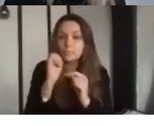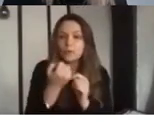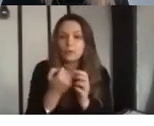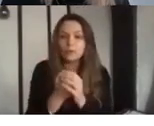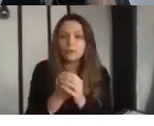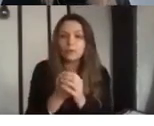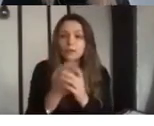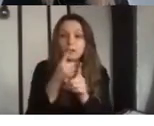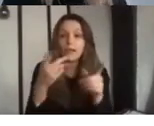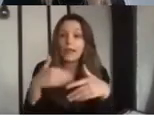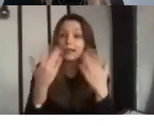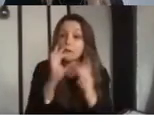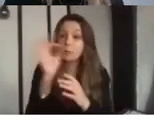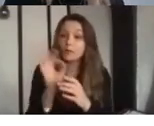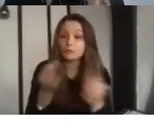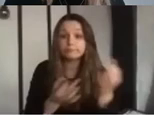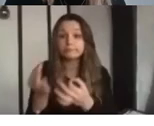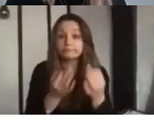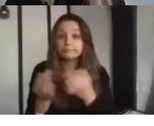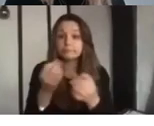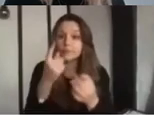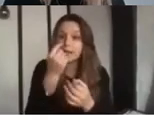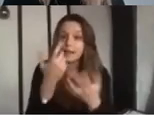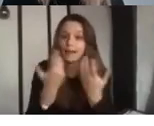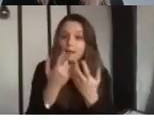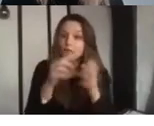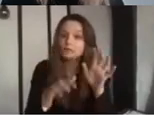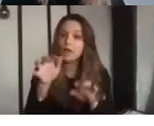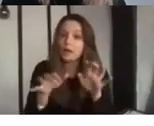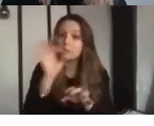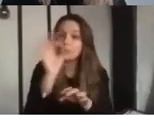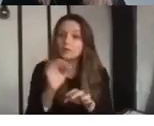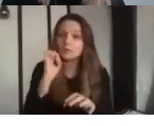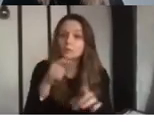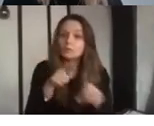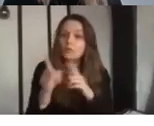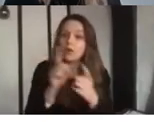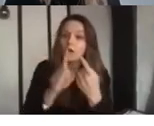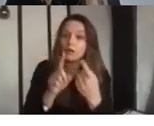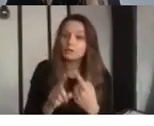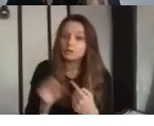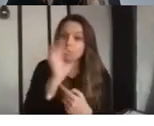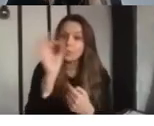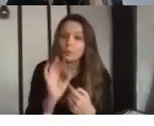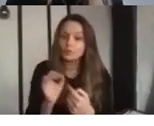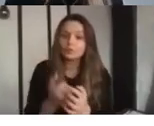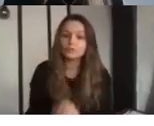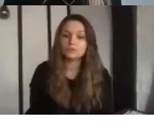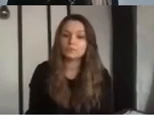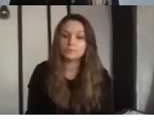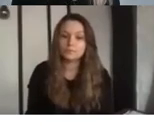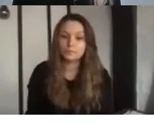And if you have any questions, please type them into the chat box and we'll do our best to try and answer these at the end of the session.